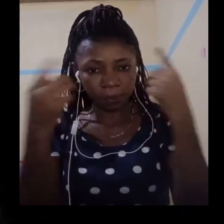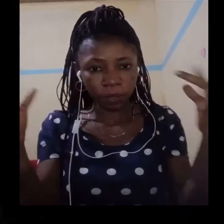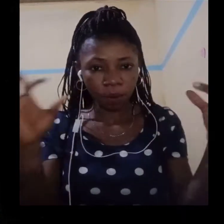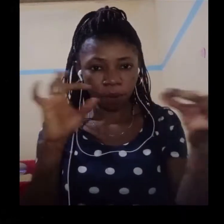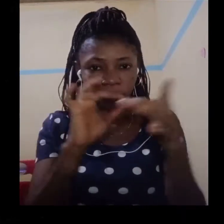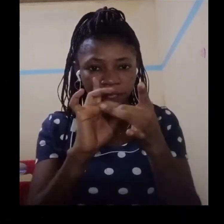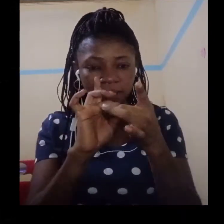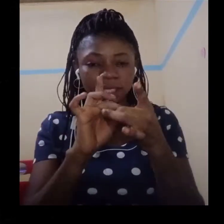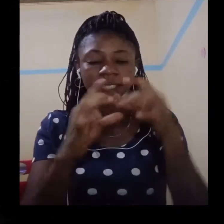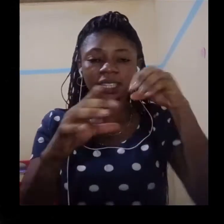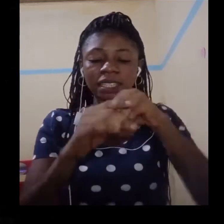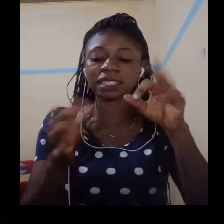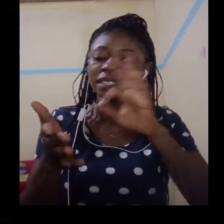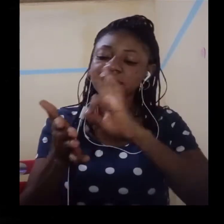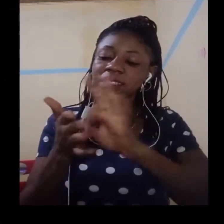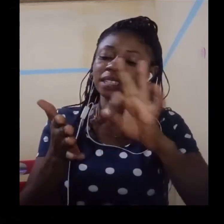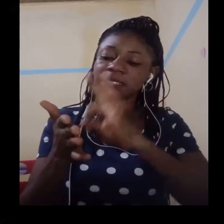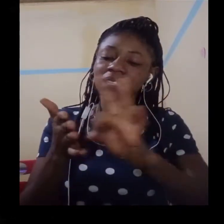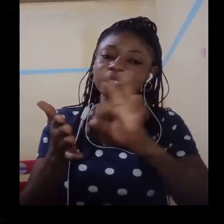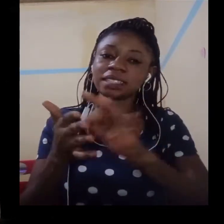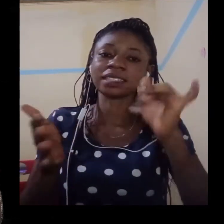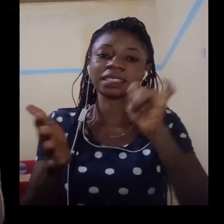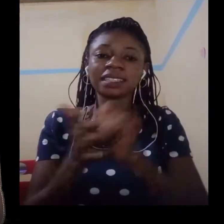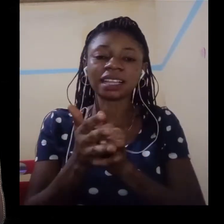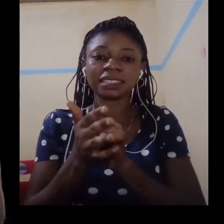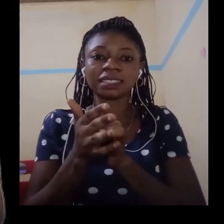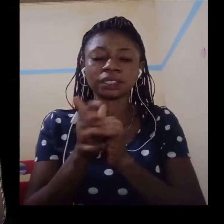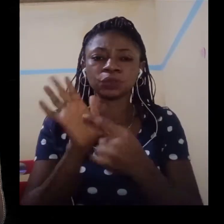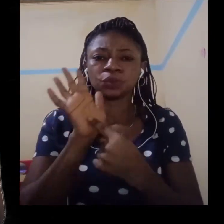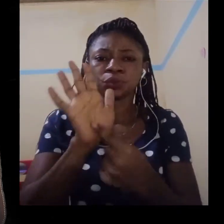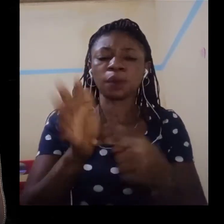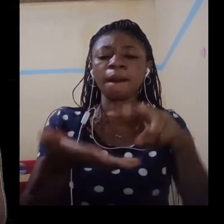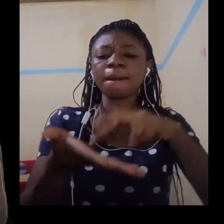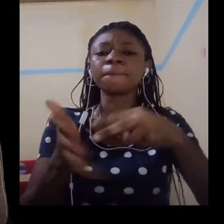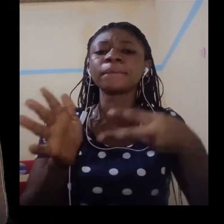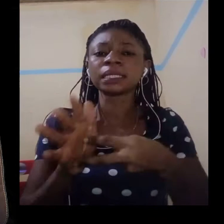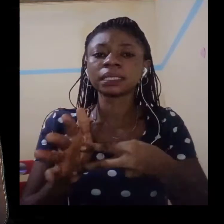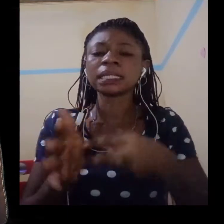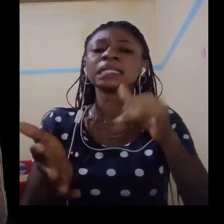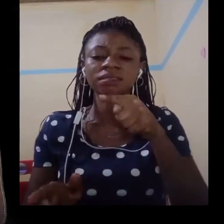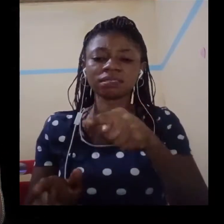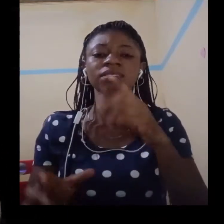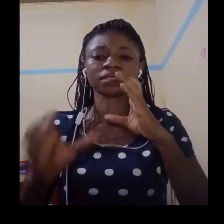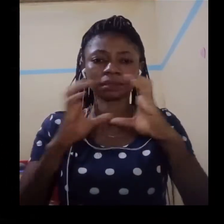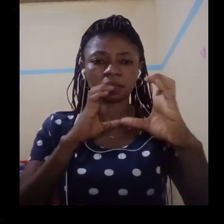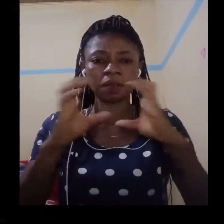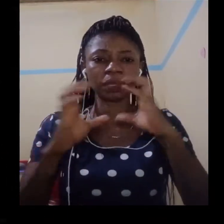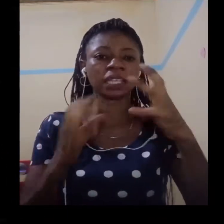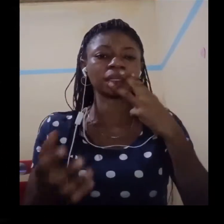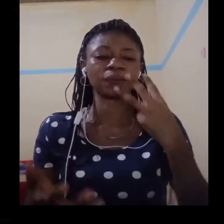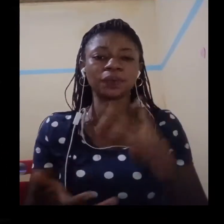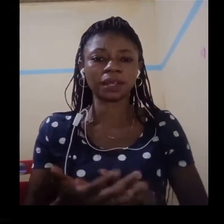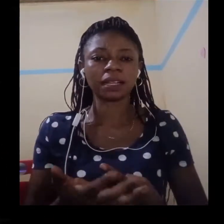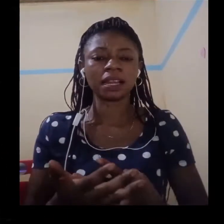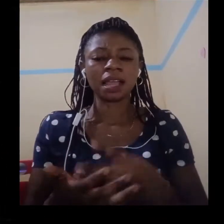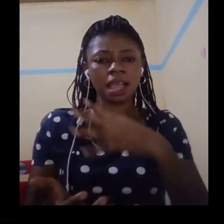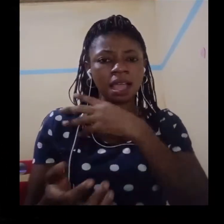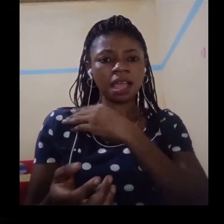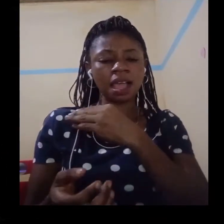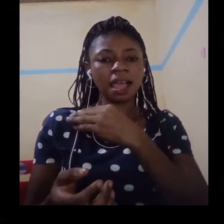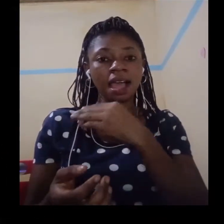hands, forming the movements and the shapes and orientations, in addition to the